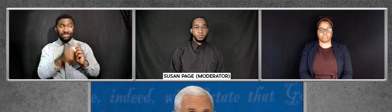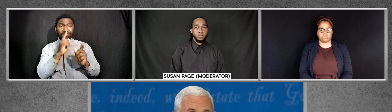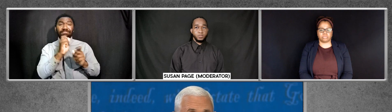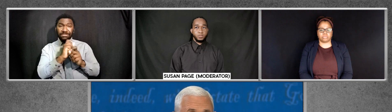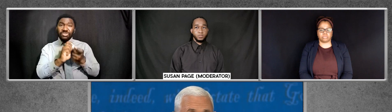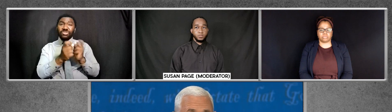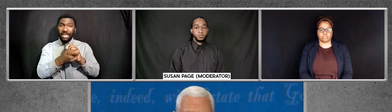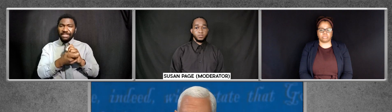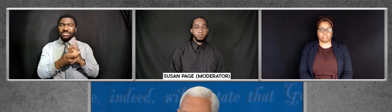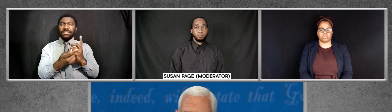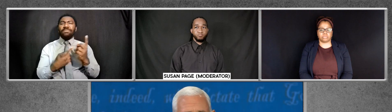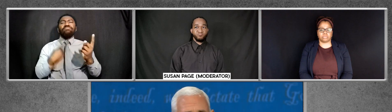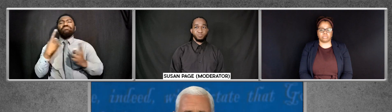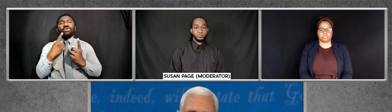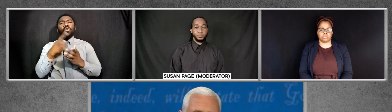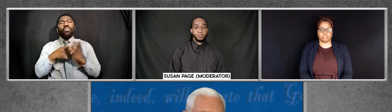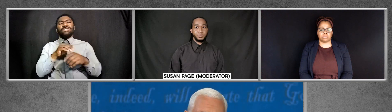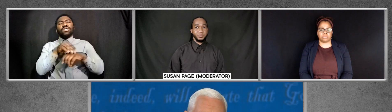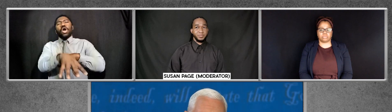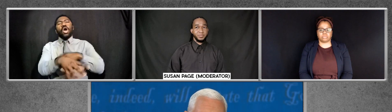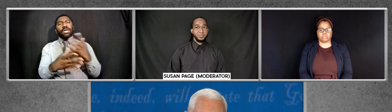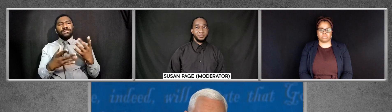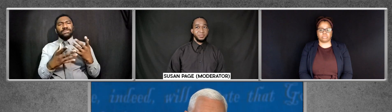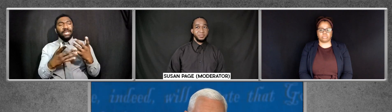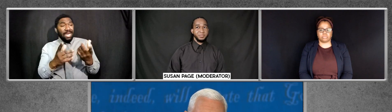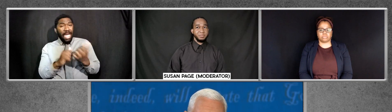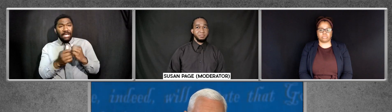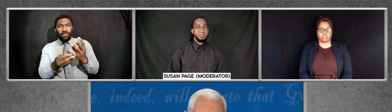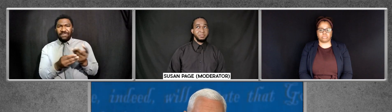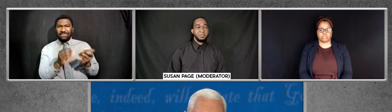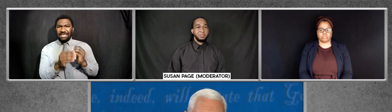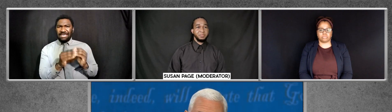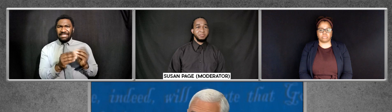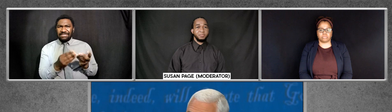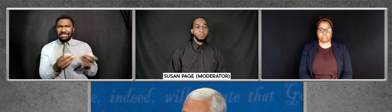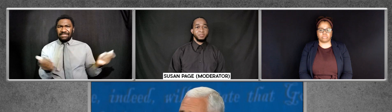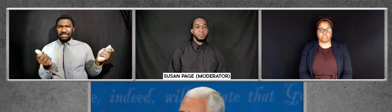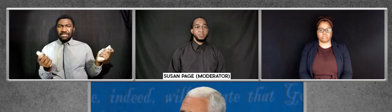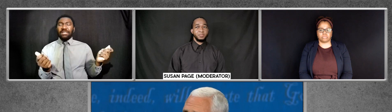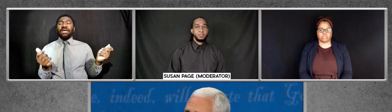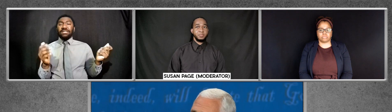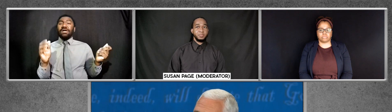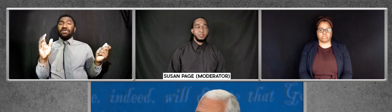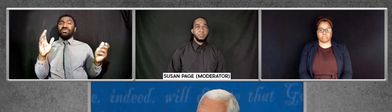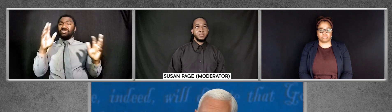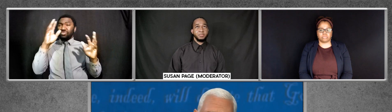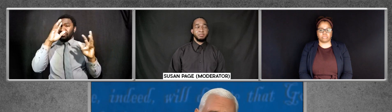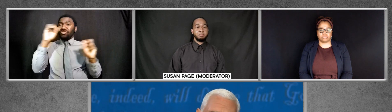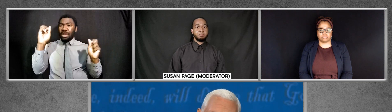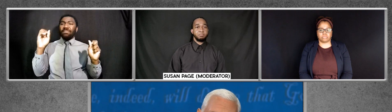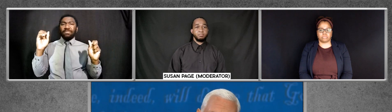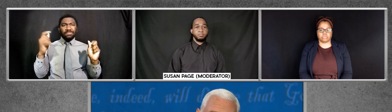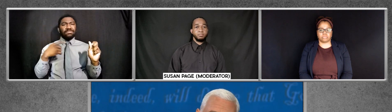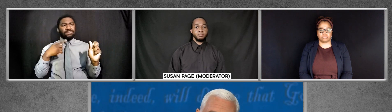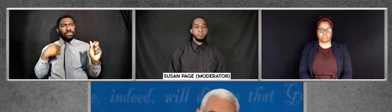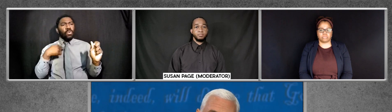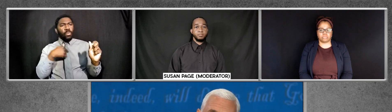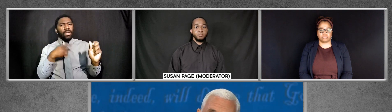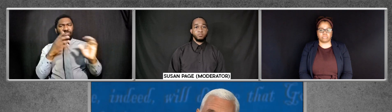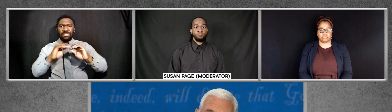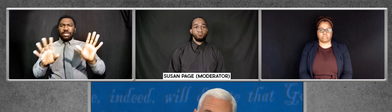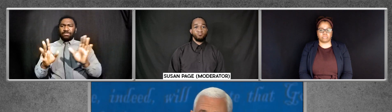about it? President Trump has made it clear that we're going to continue to listen to the science. Now, Joe Biden and Kamala Harris would put us